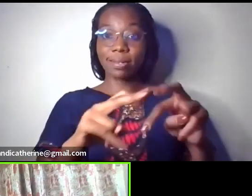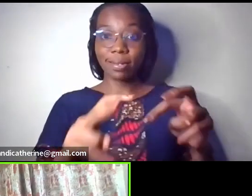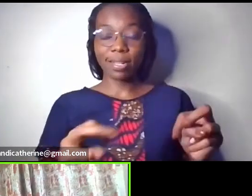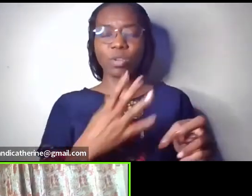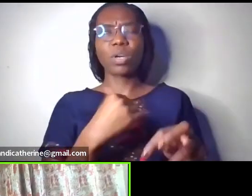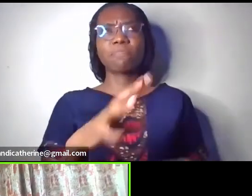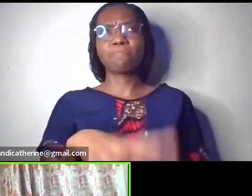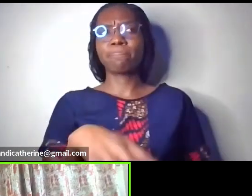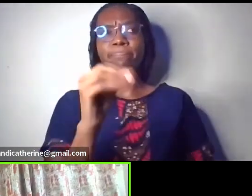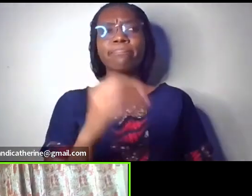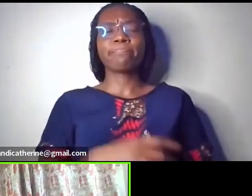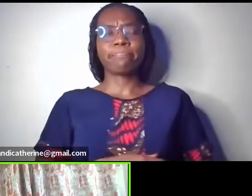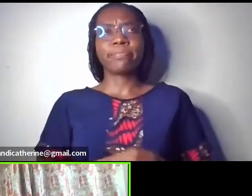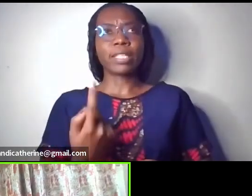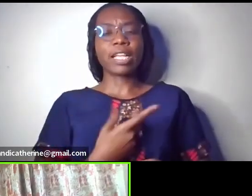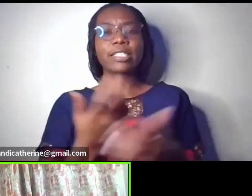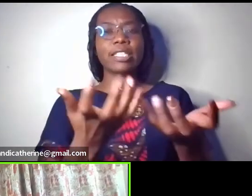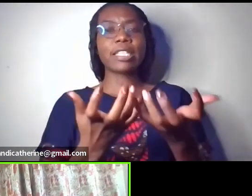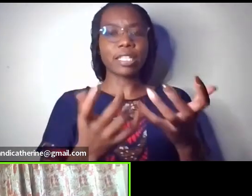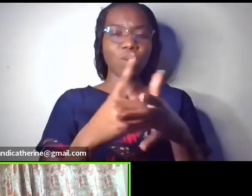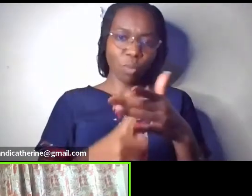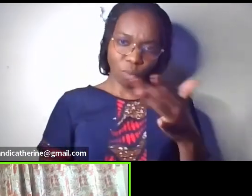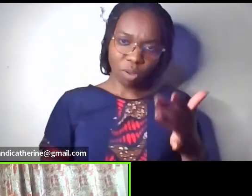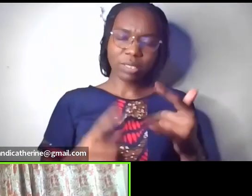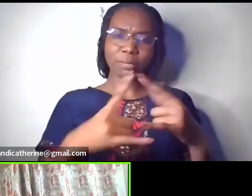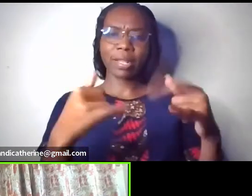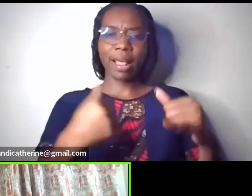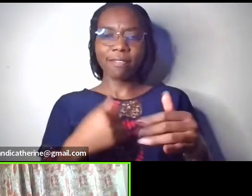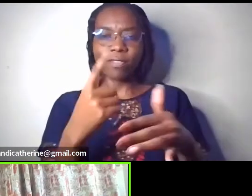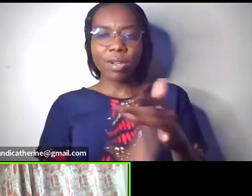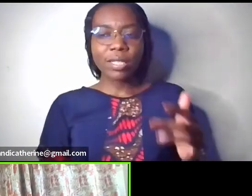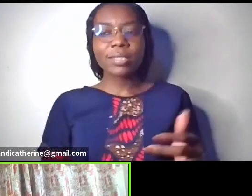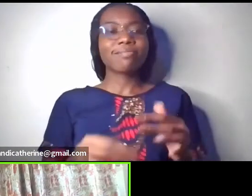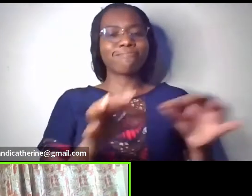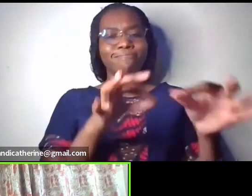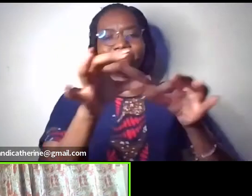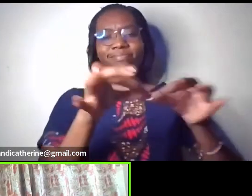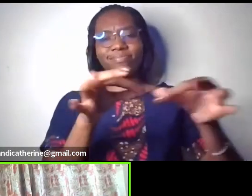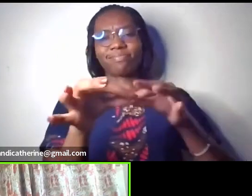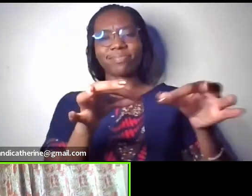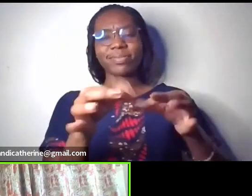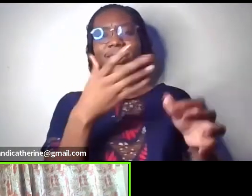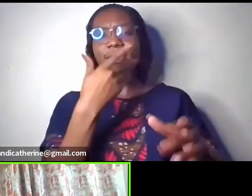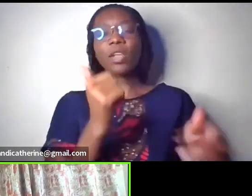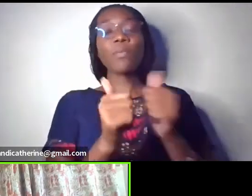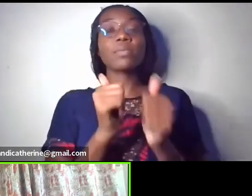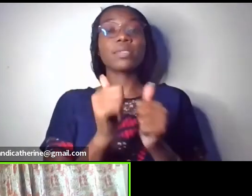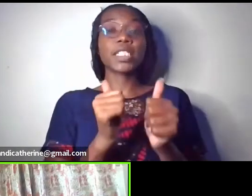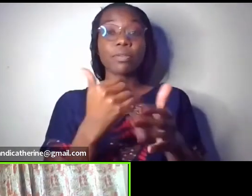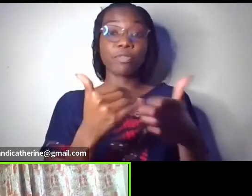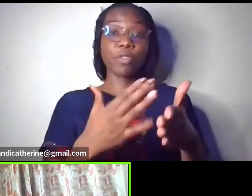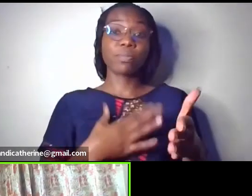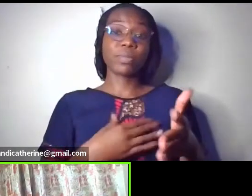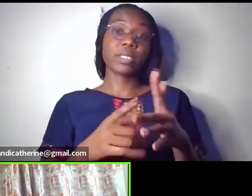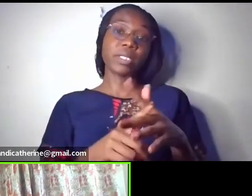what is required in this market, what kind of spaces, what sizes do better before I took the plunge to start the first unit